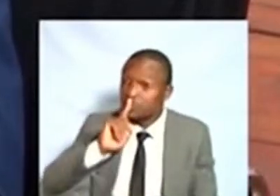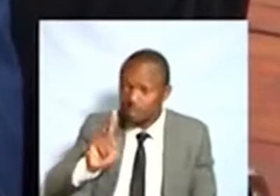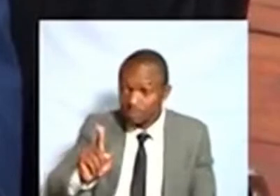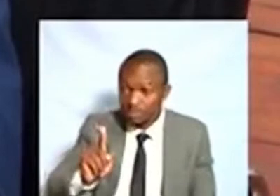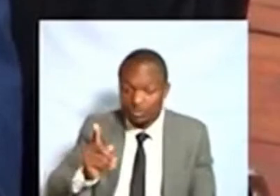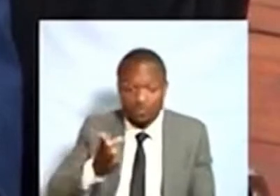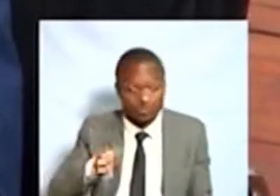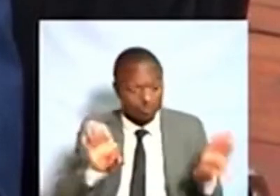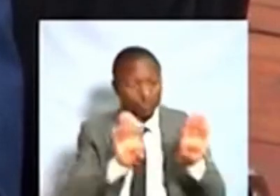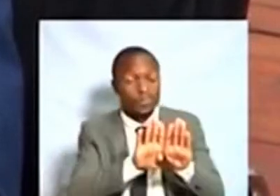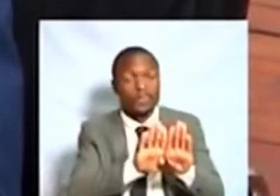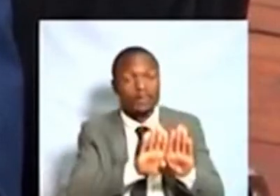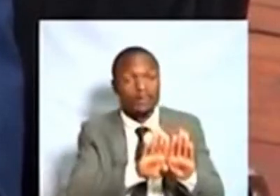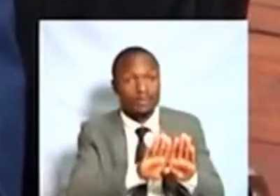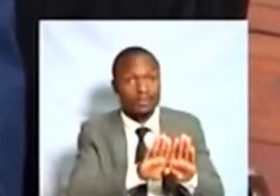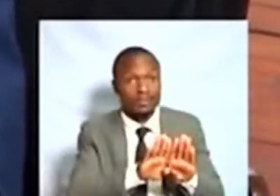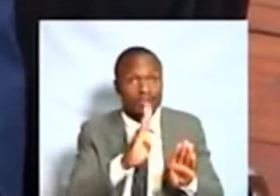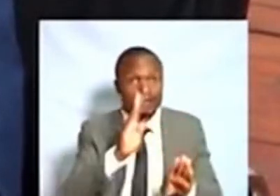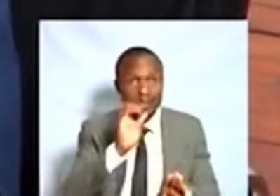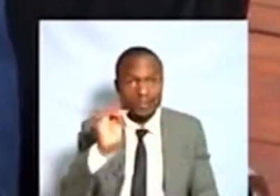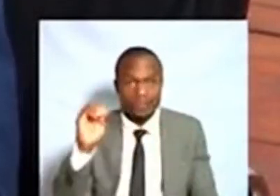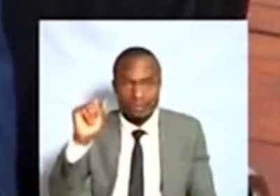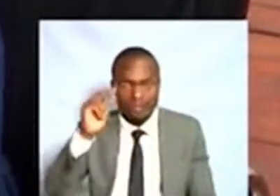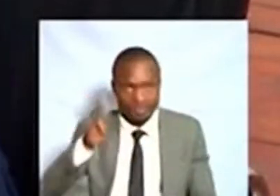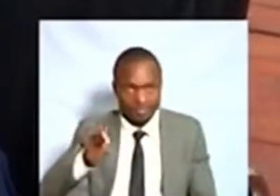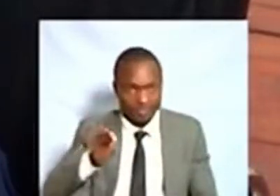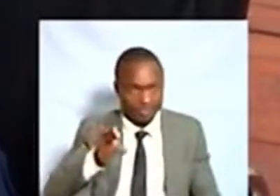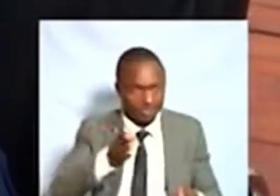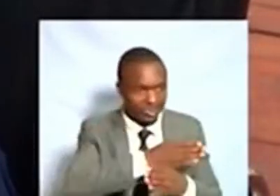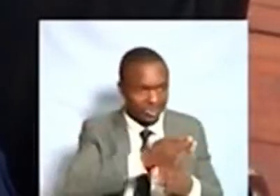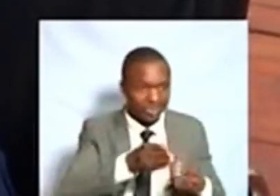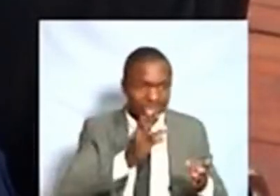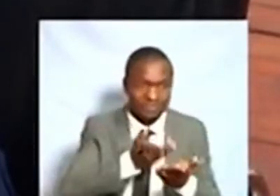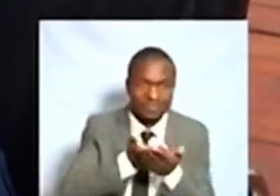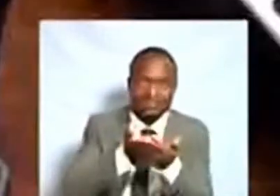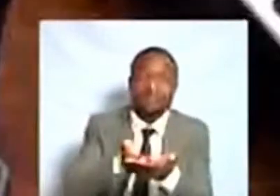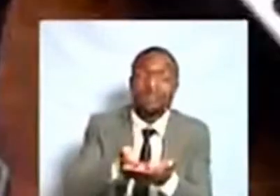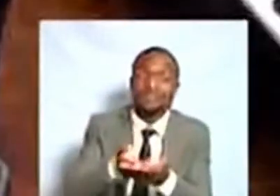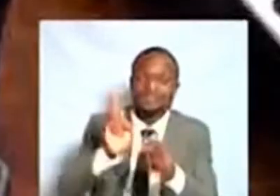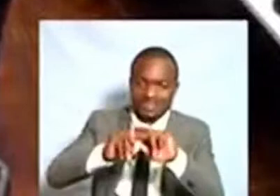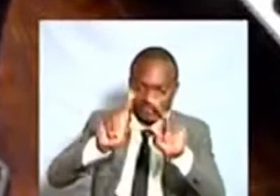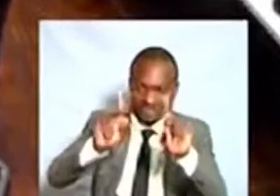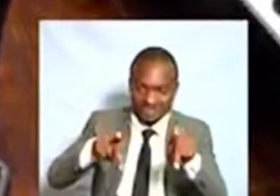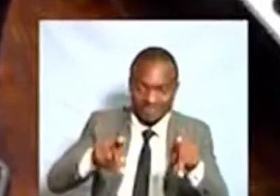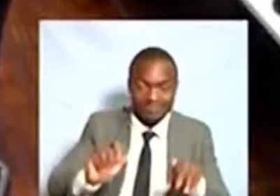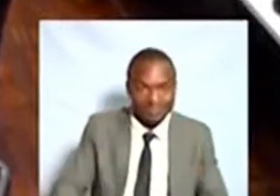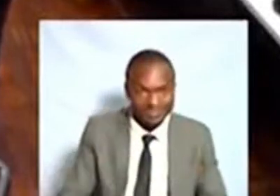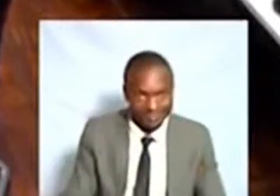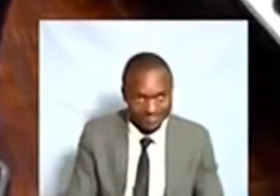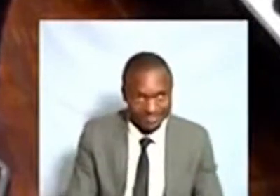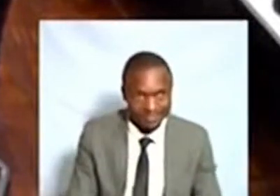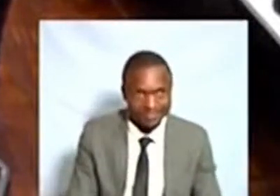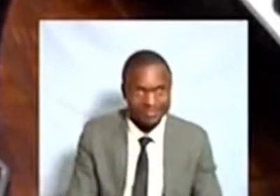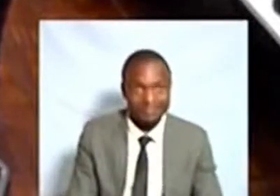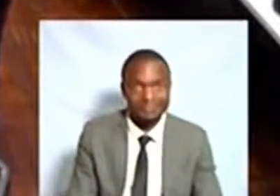these both operators? I submit here. Okay. Honorable Mtero.